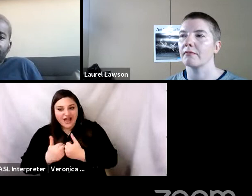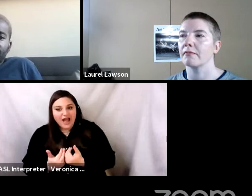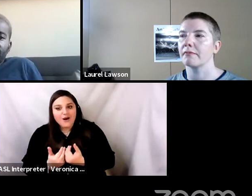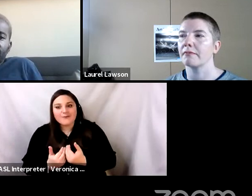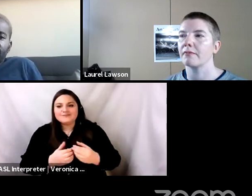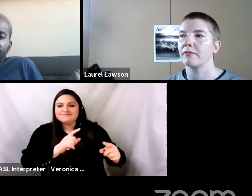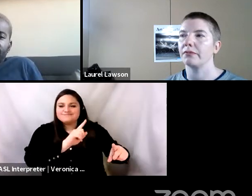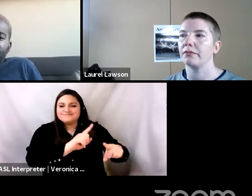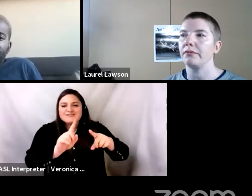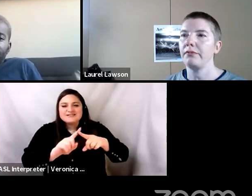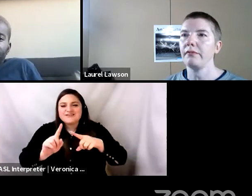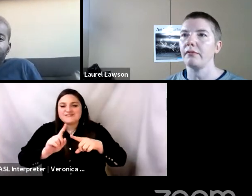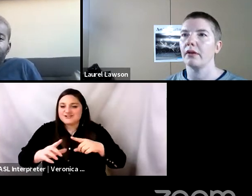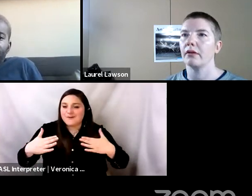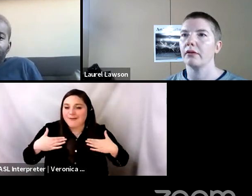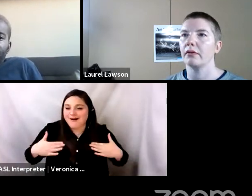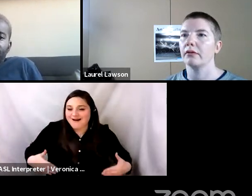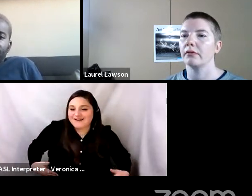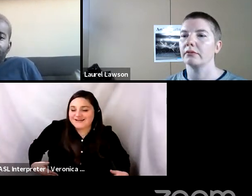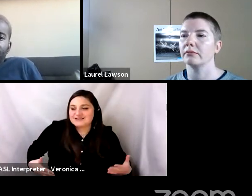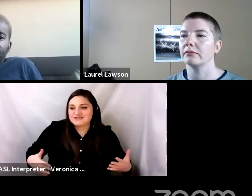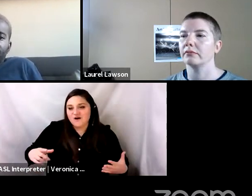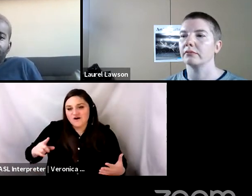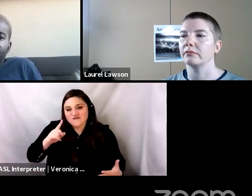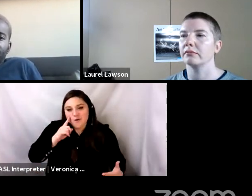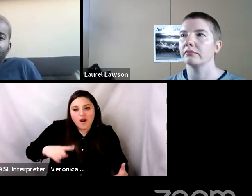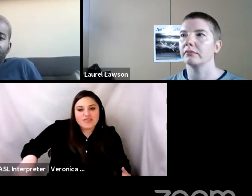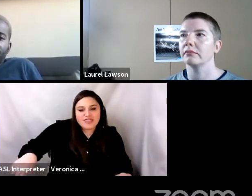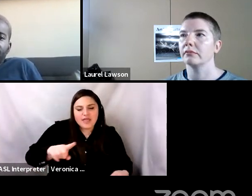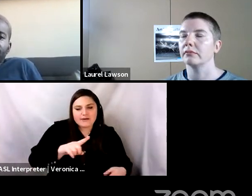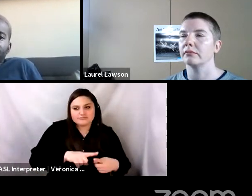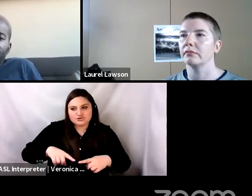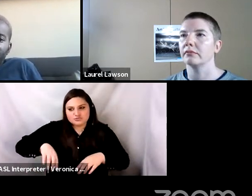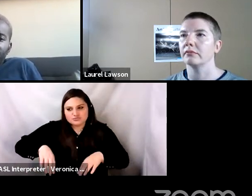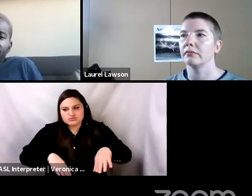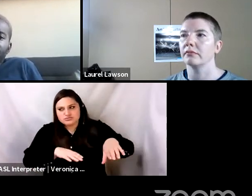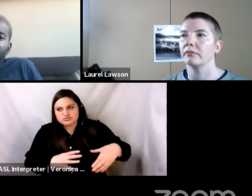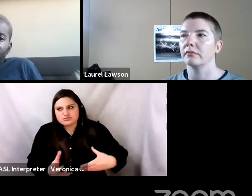experience what is being embodied and taught.